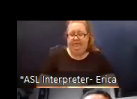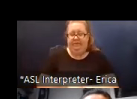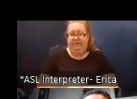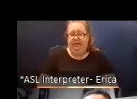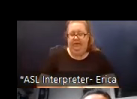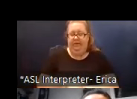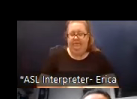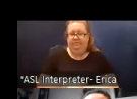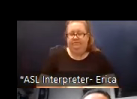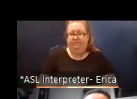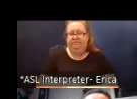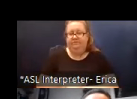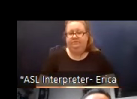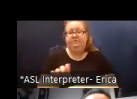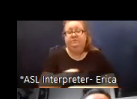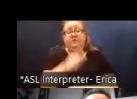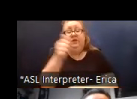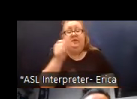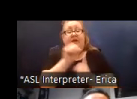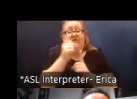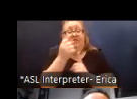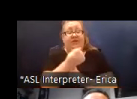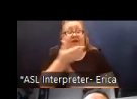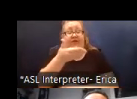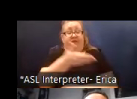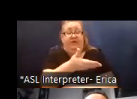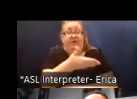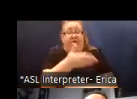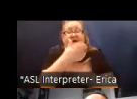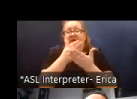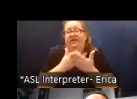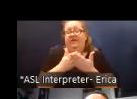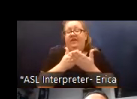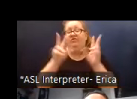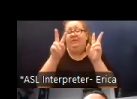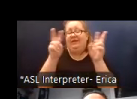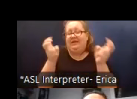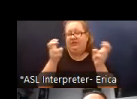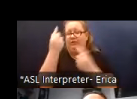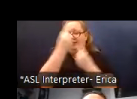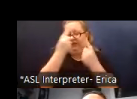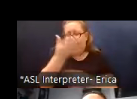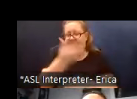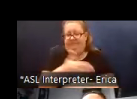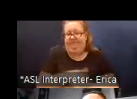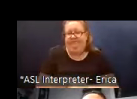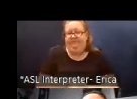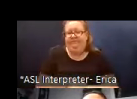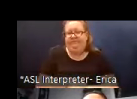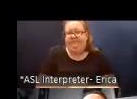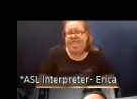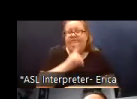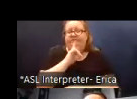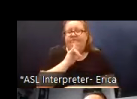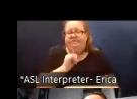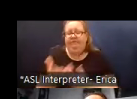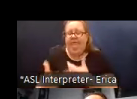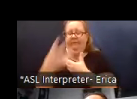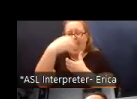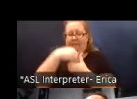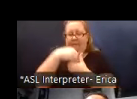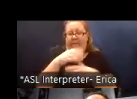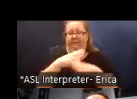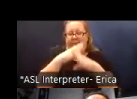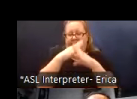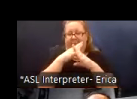As in the other scenario, there are some issues to consider here. Certainly incorporating